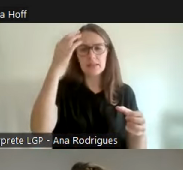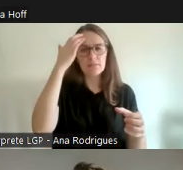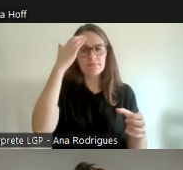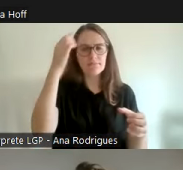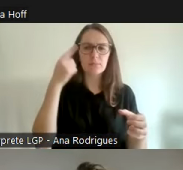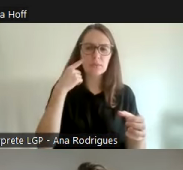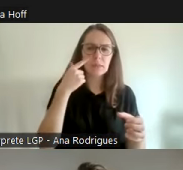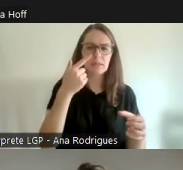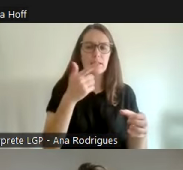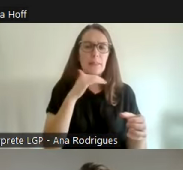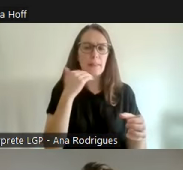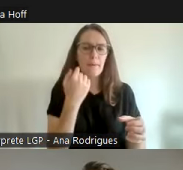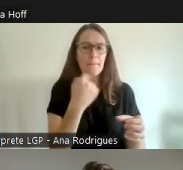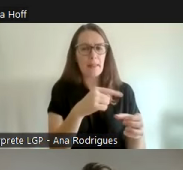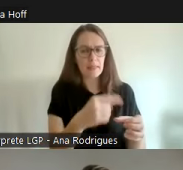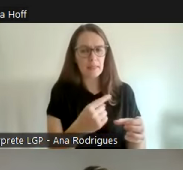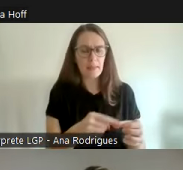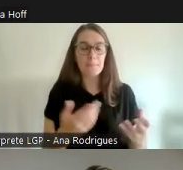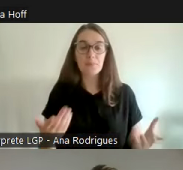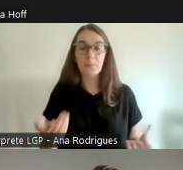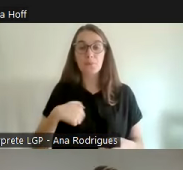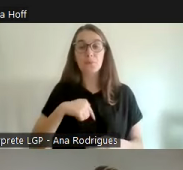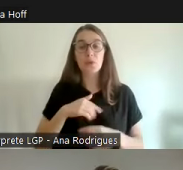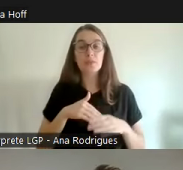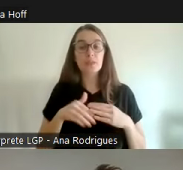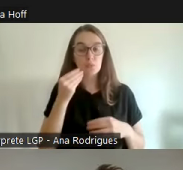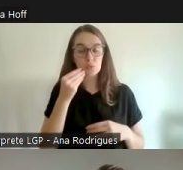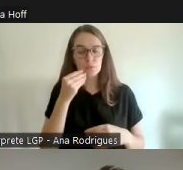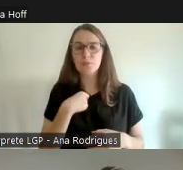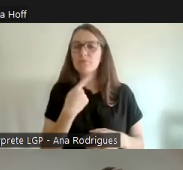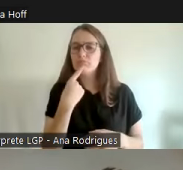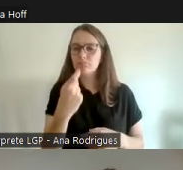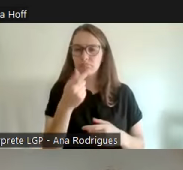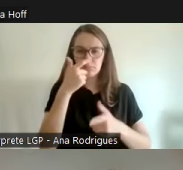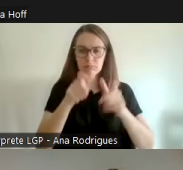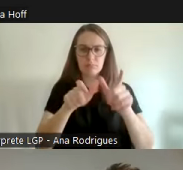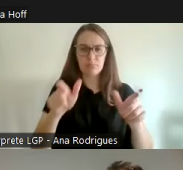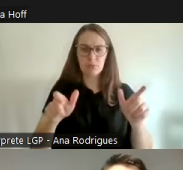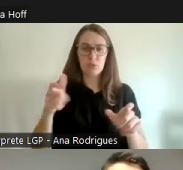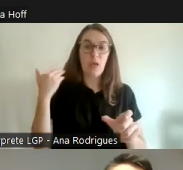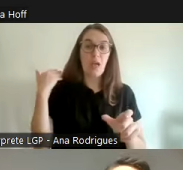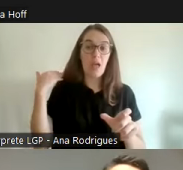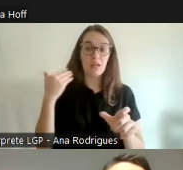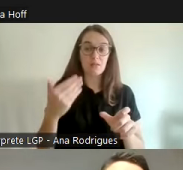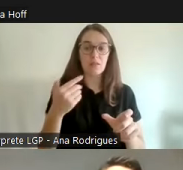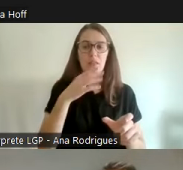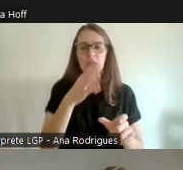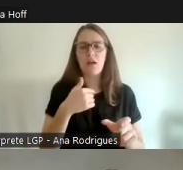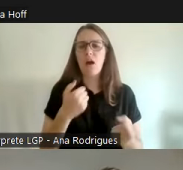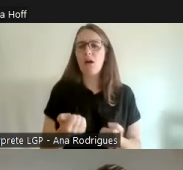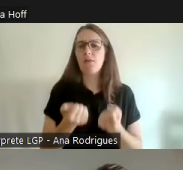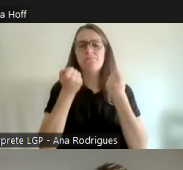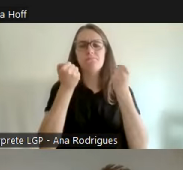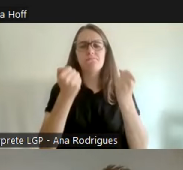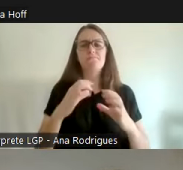in this special case, we asked the people who said, I can't imagine to communicate